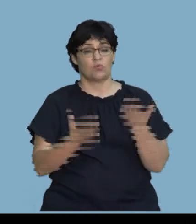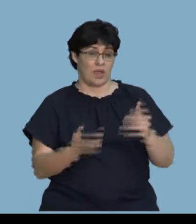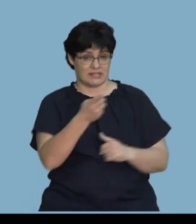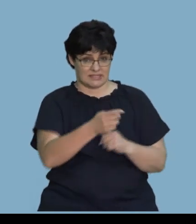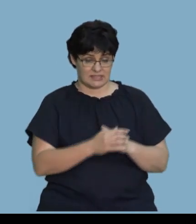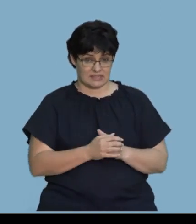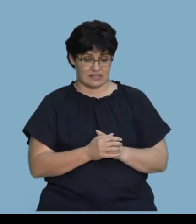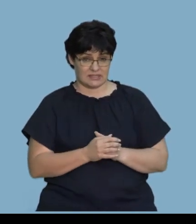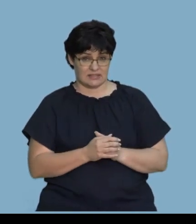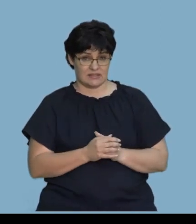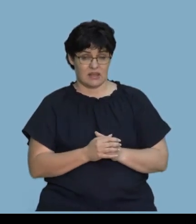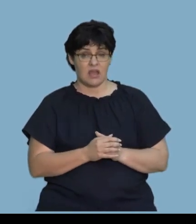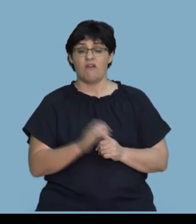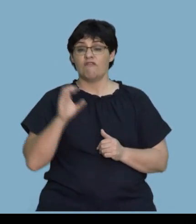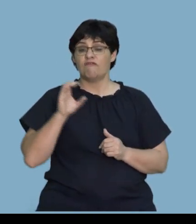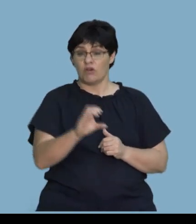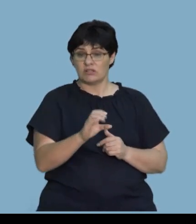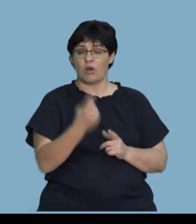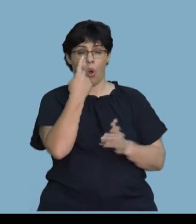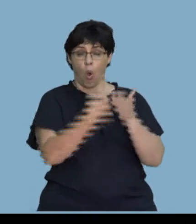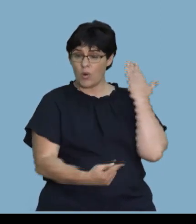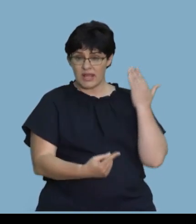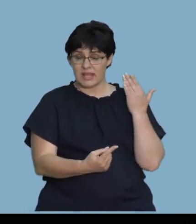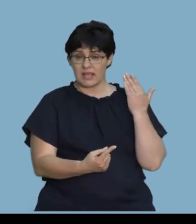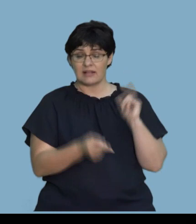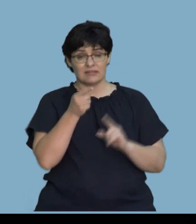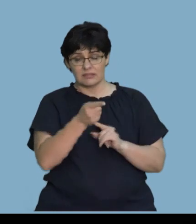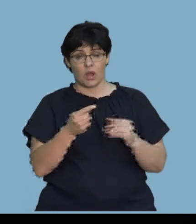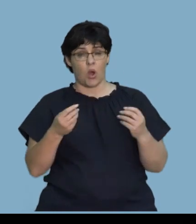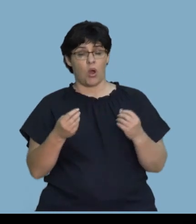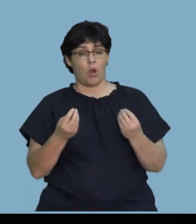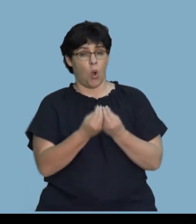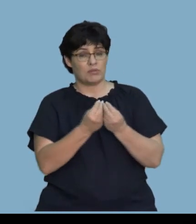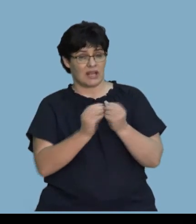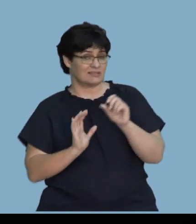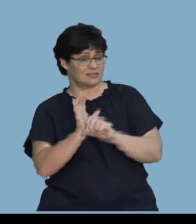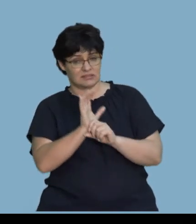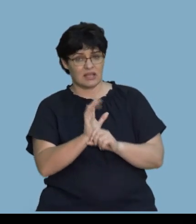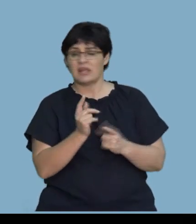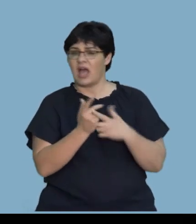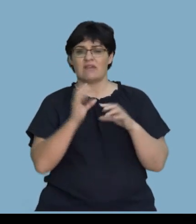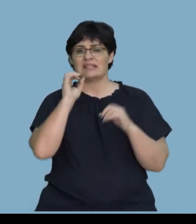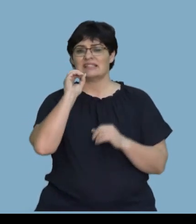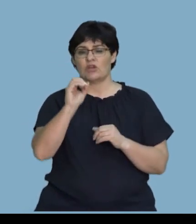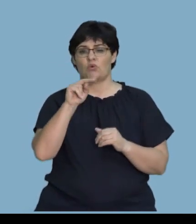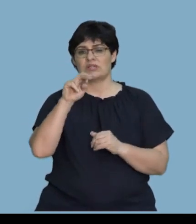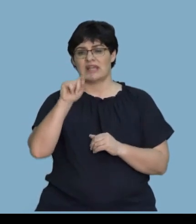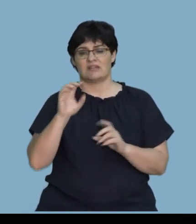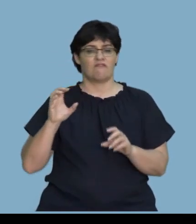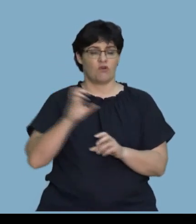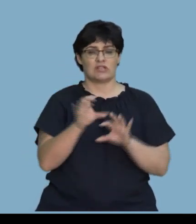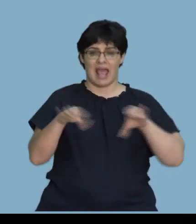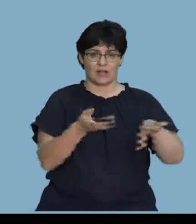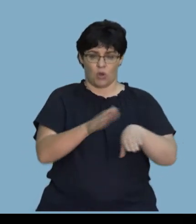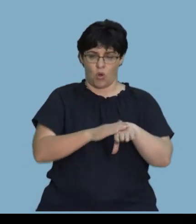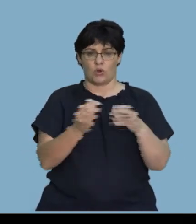okay? Right? So if the force of gravity is the only force acting on this object, then there is a non-zero net force acting